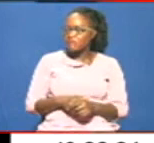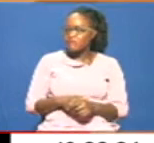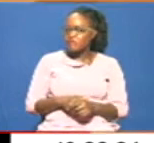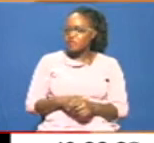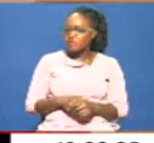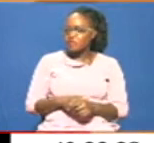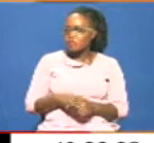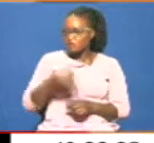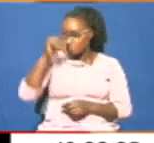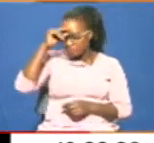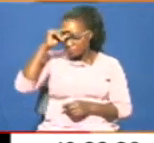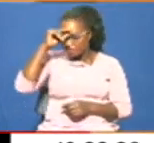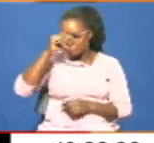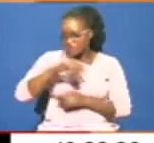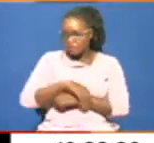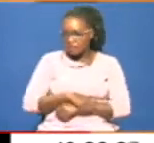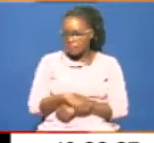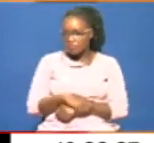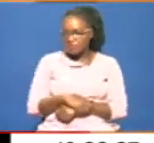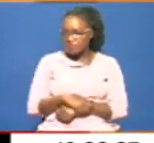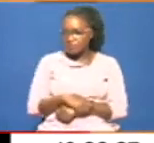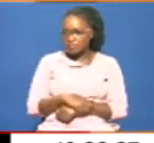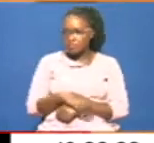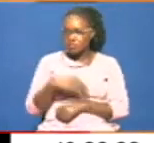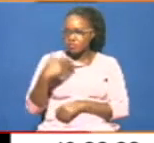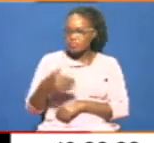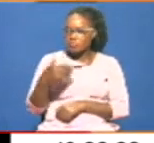the government is ever going to be in a